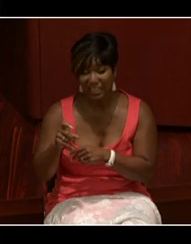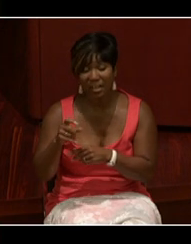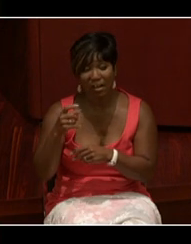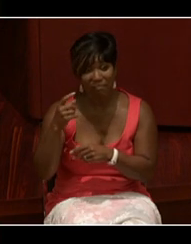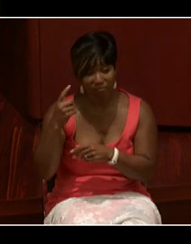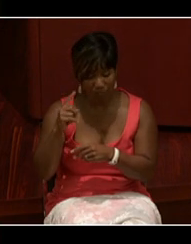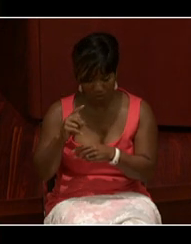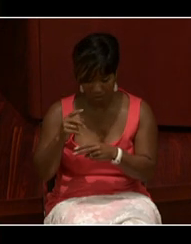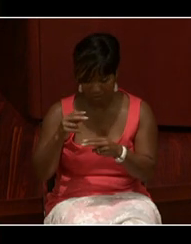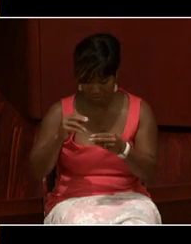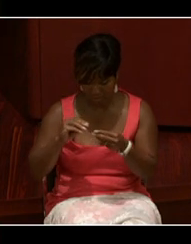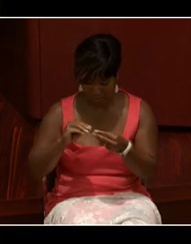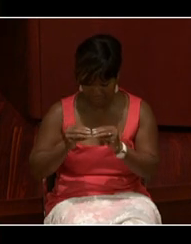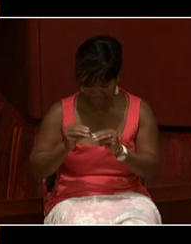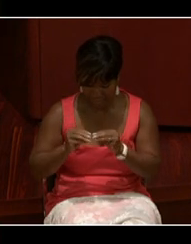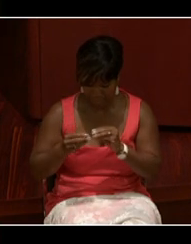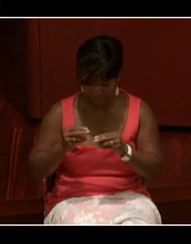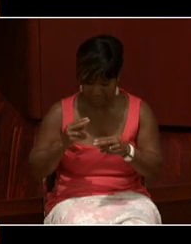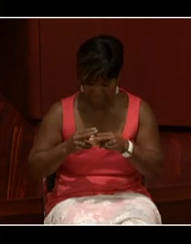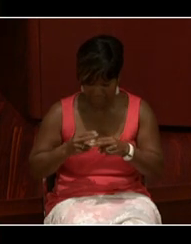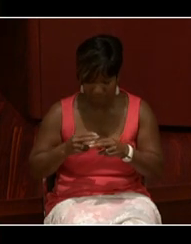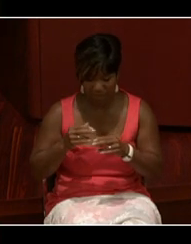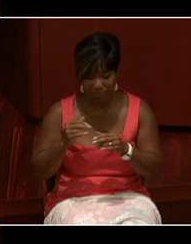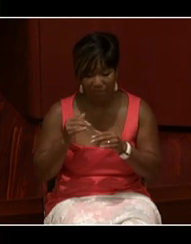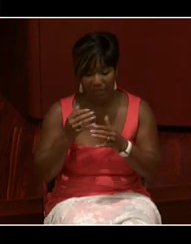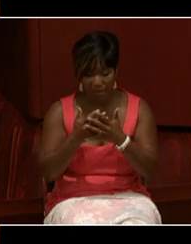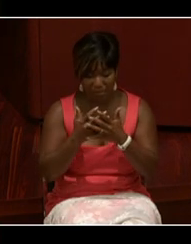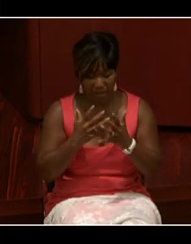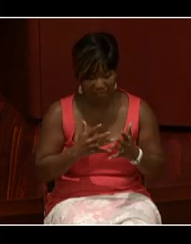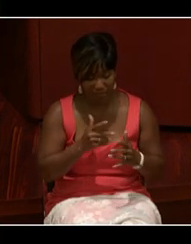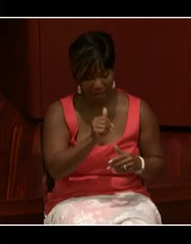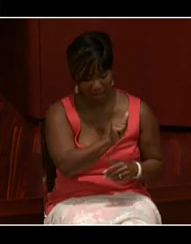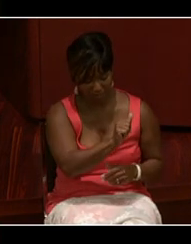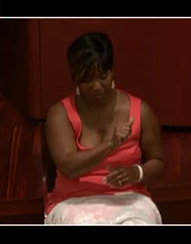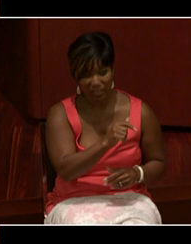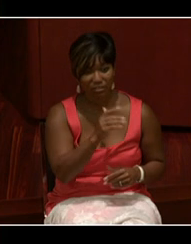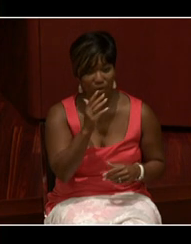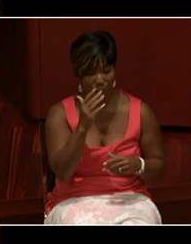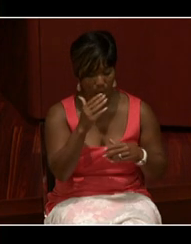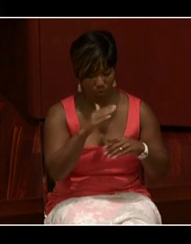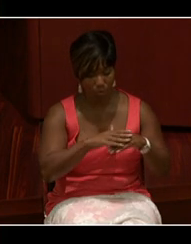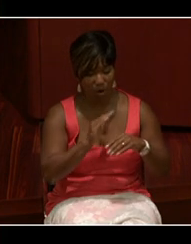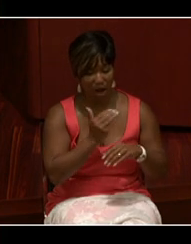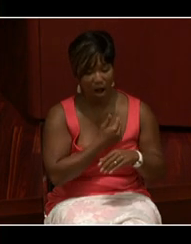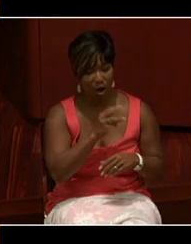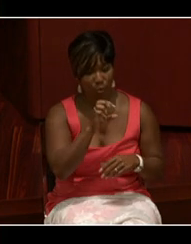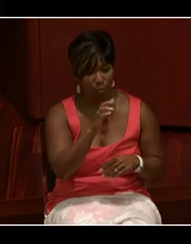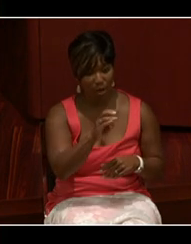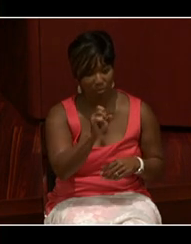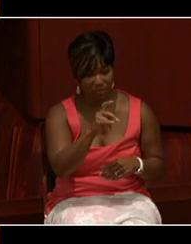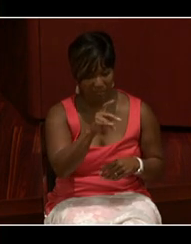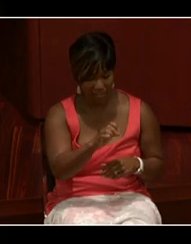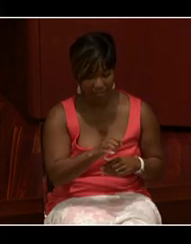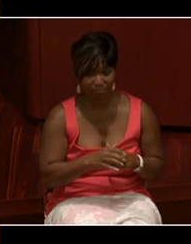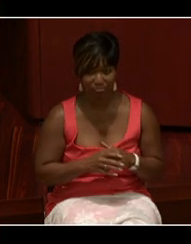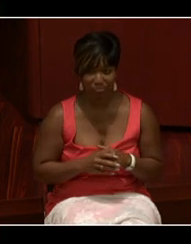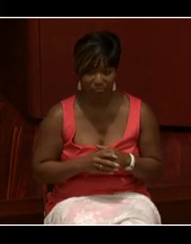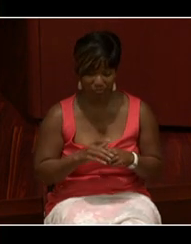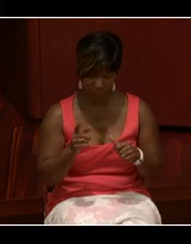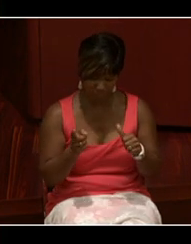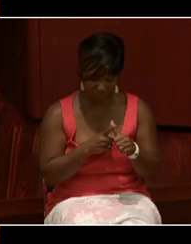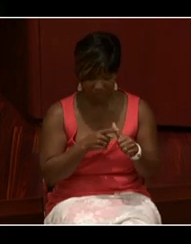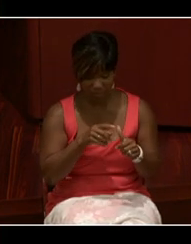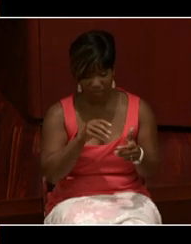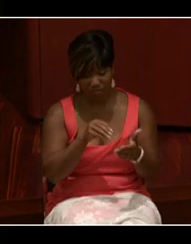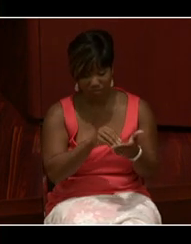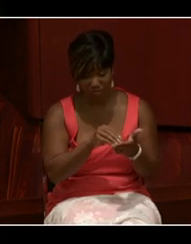on Ancestry.com and the Archives.gov website. The original records for Alcatraz are held